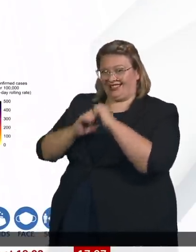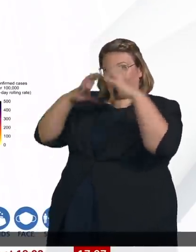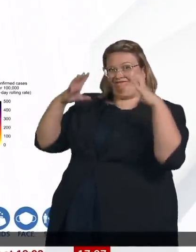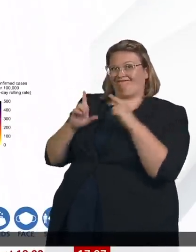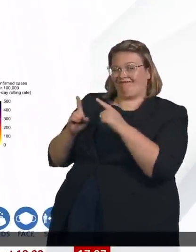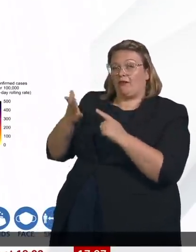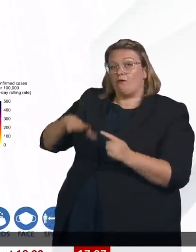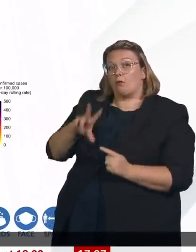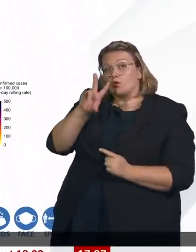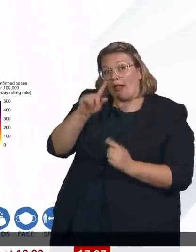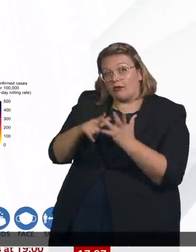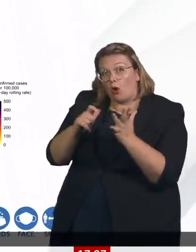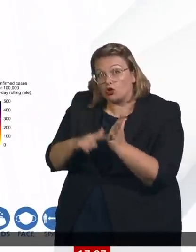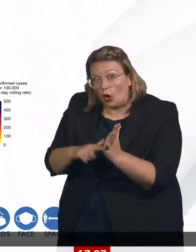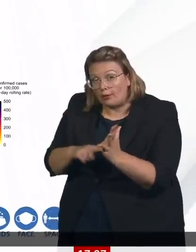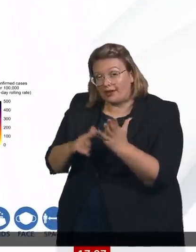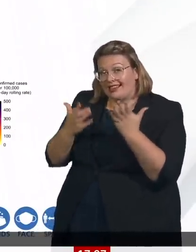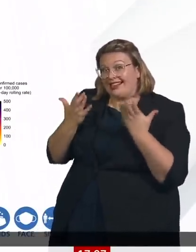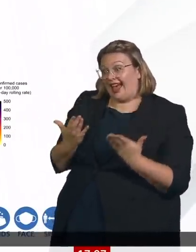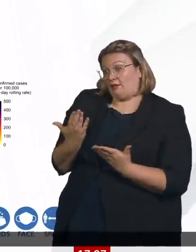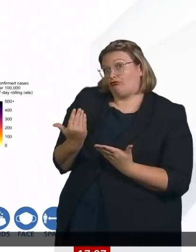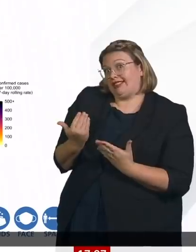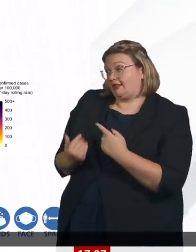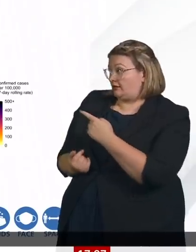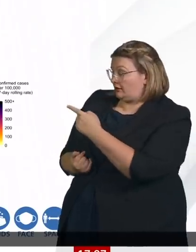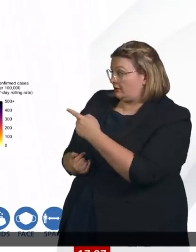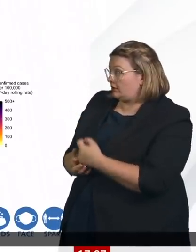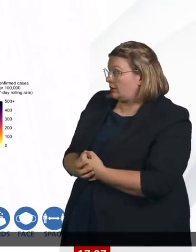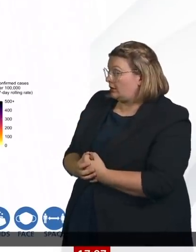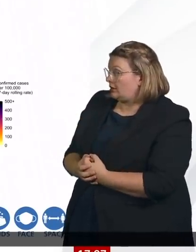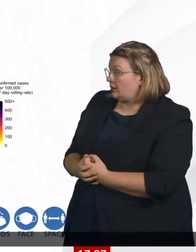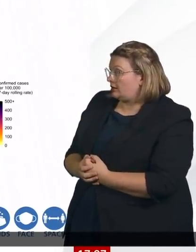from the 12th of October. I'll now move to the new snapshot.